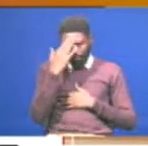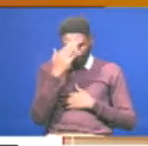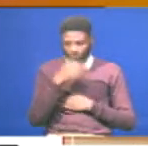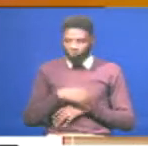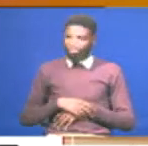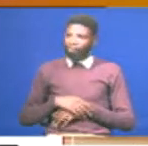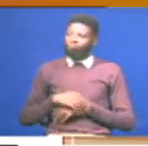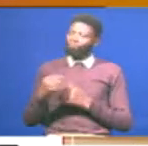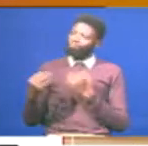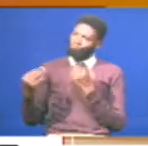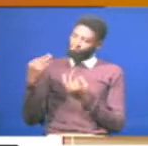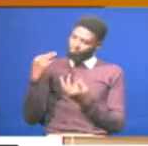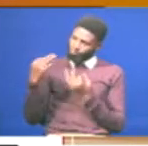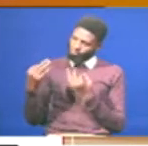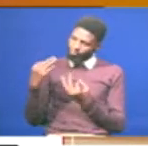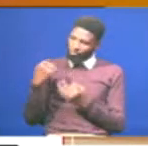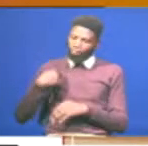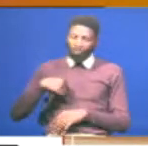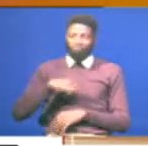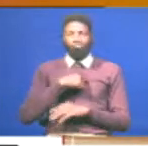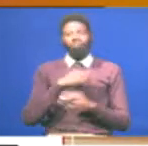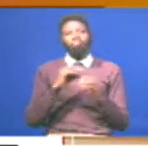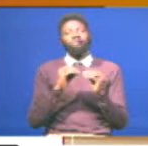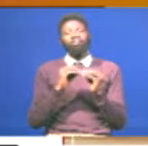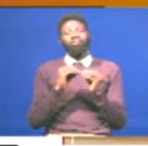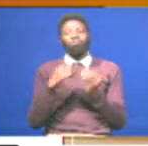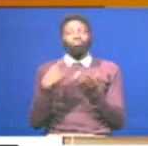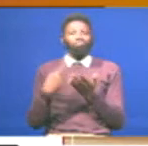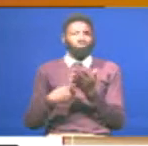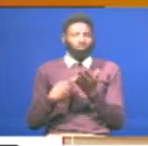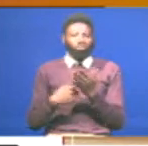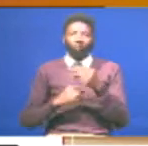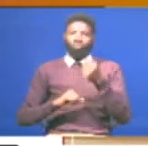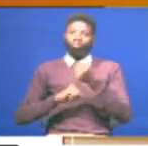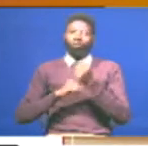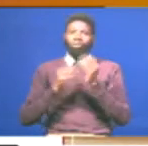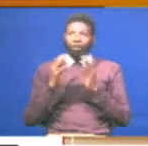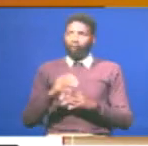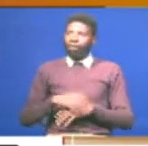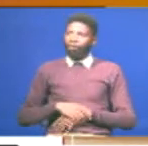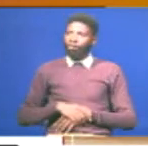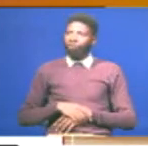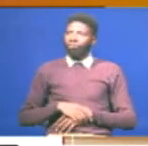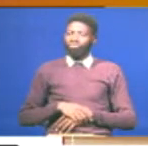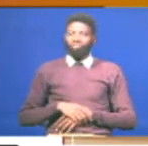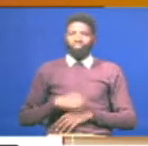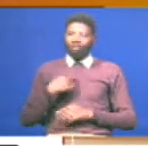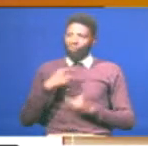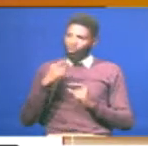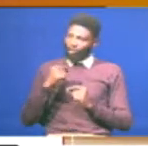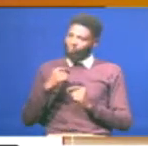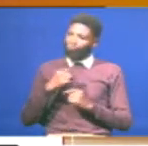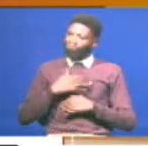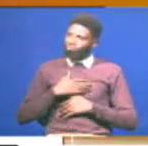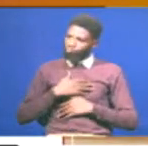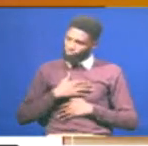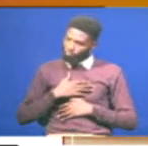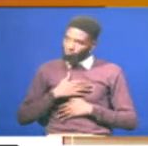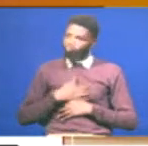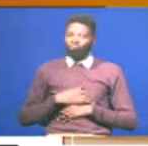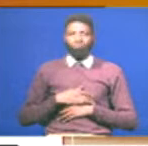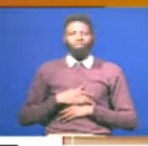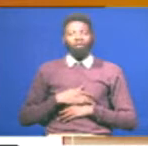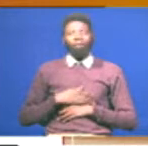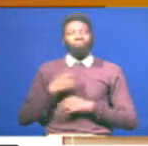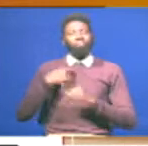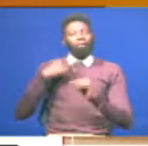us, I meet Wazungus or donors, I call them, sir. At the end of the day, I get what I need for the Rwandese people. I'm